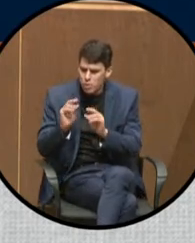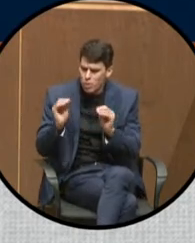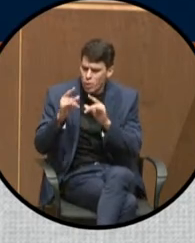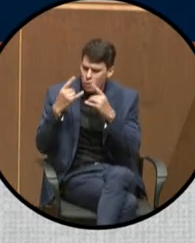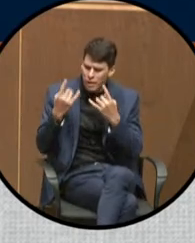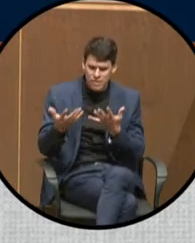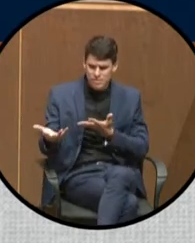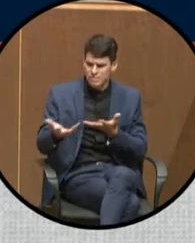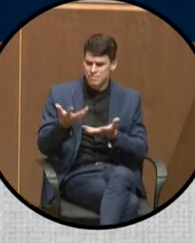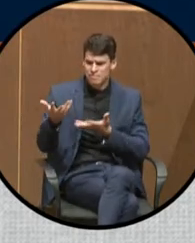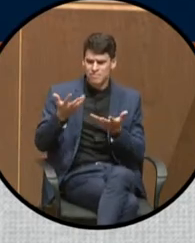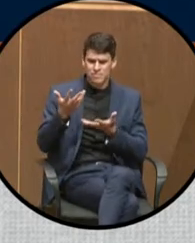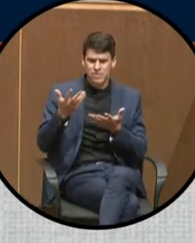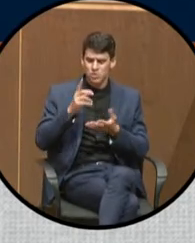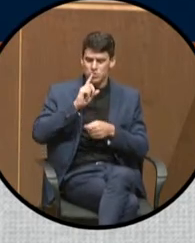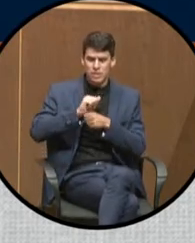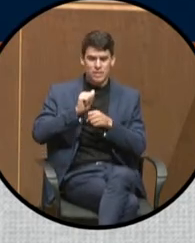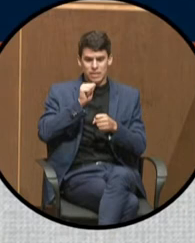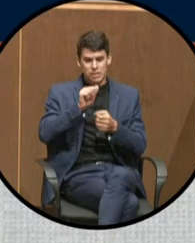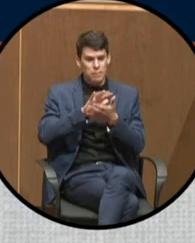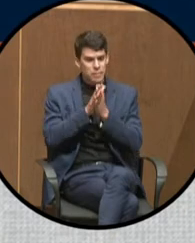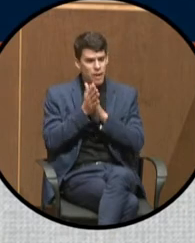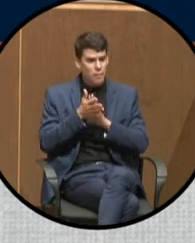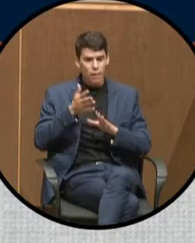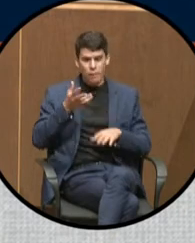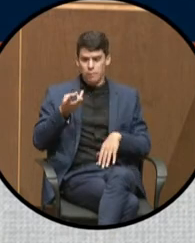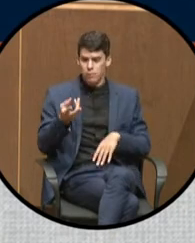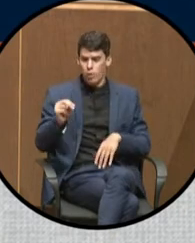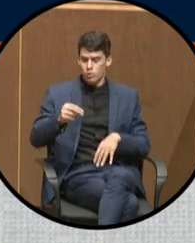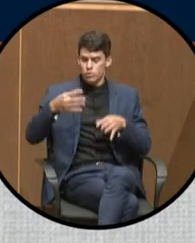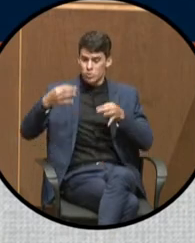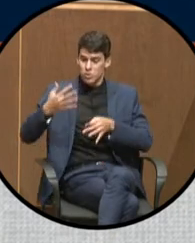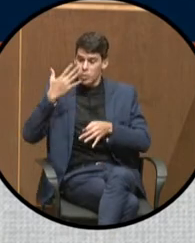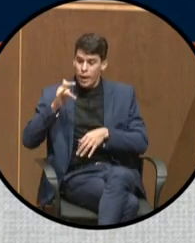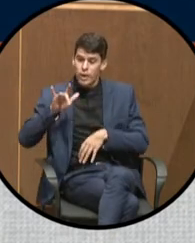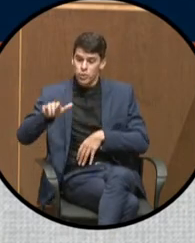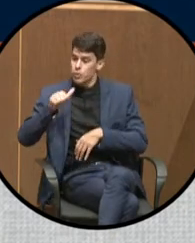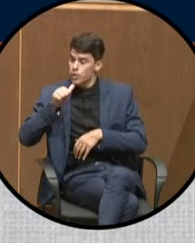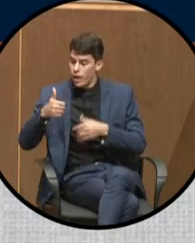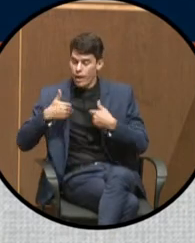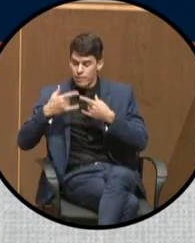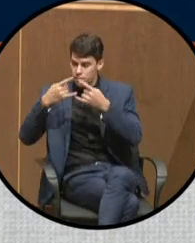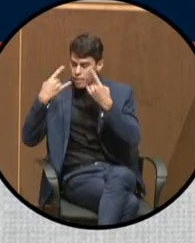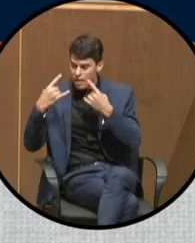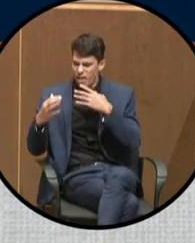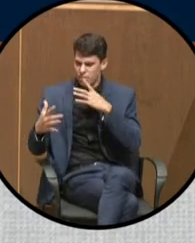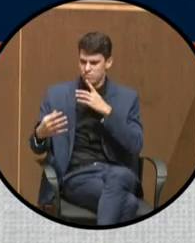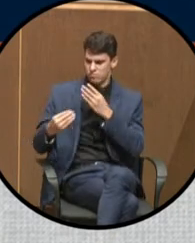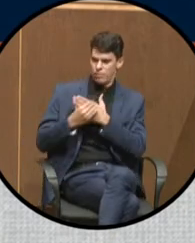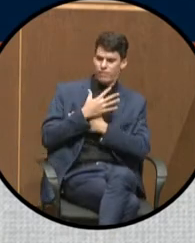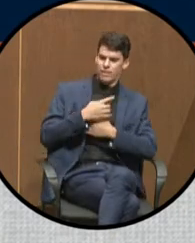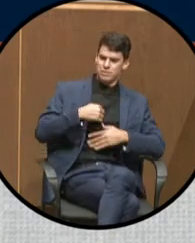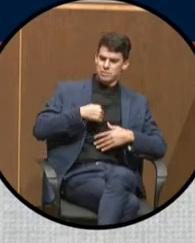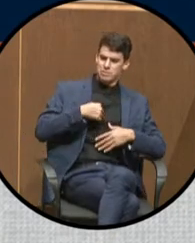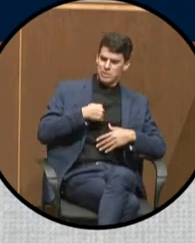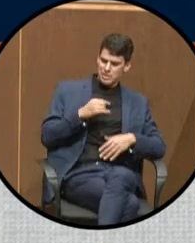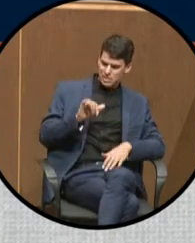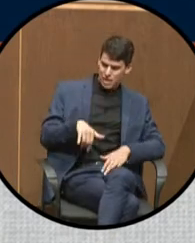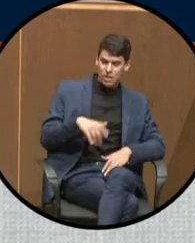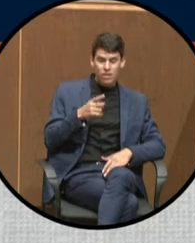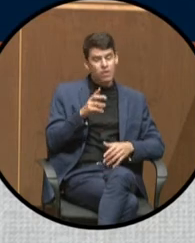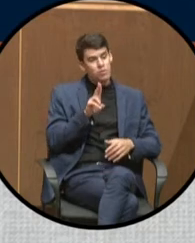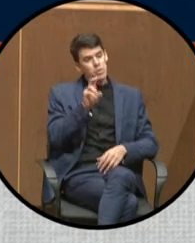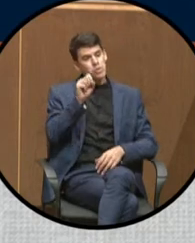longer making it just a personal choice, since it affects others. Reverend Peter Marshall, a former chaplain of the